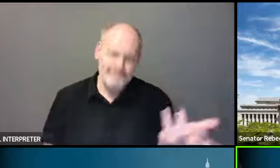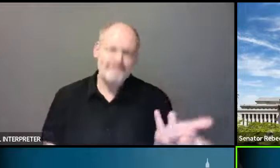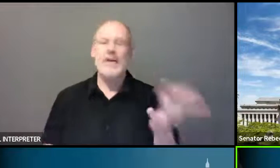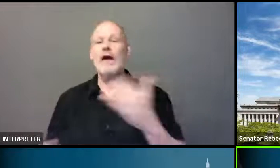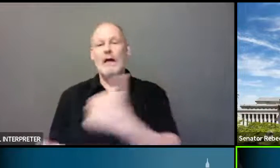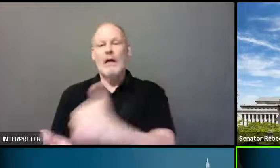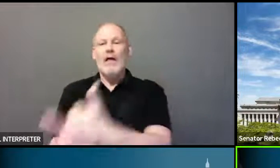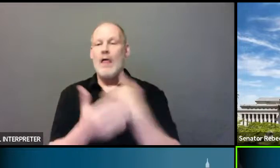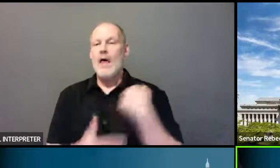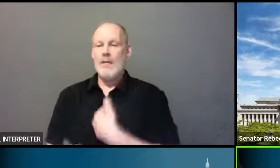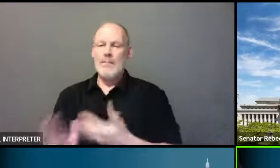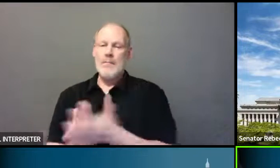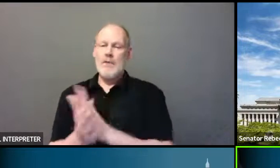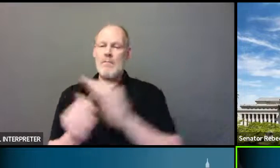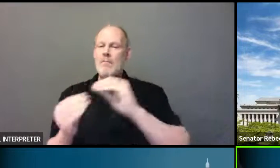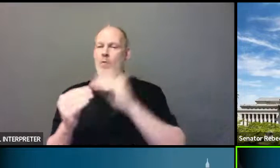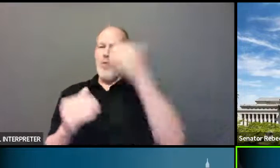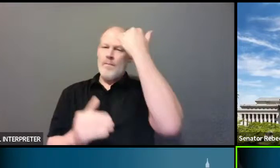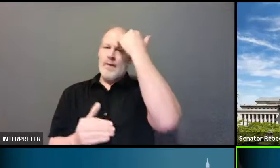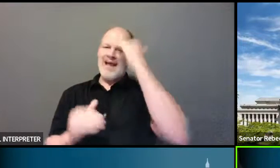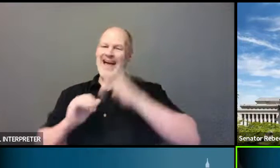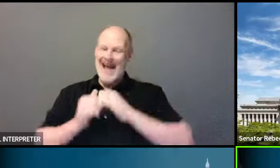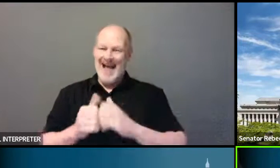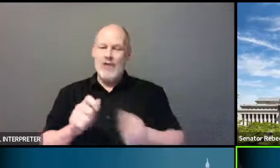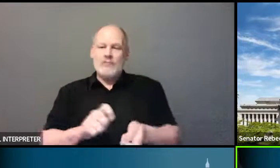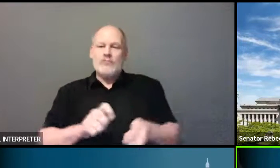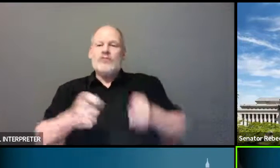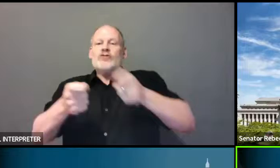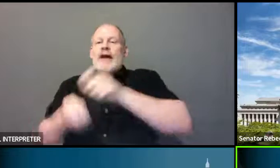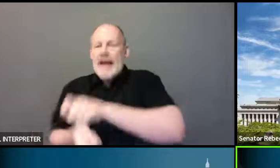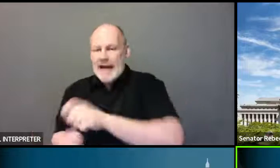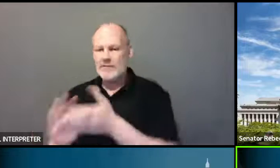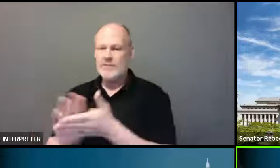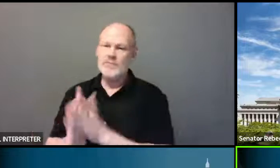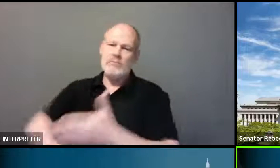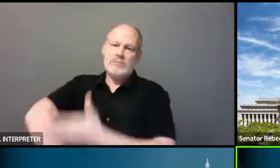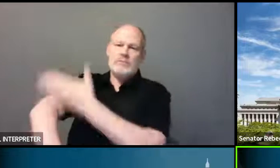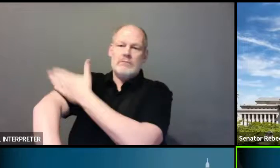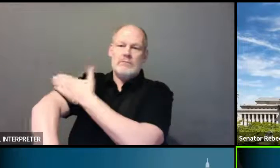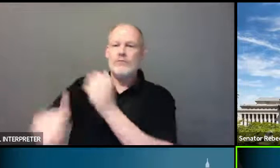all be healthy is a big transformation that I'm very excited for neighbors to see.